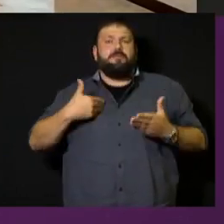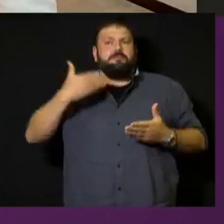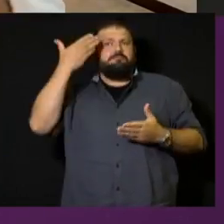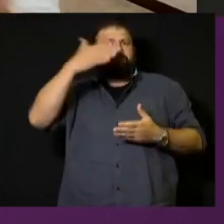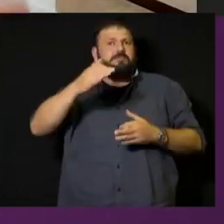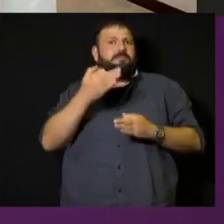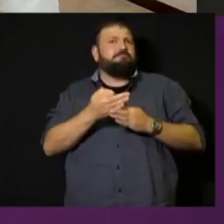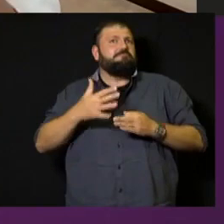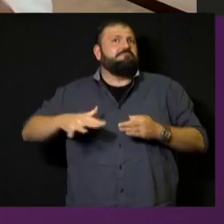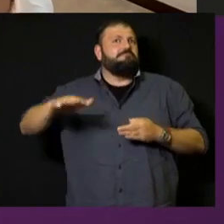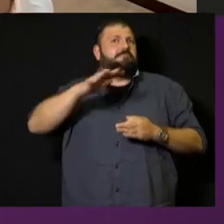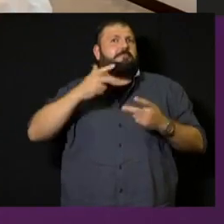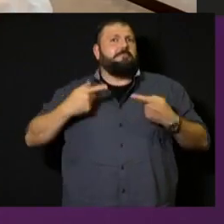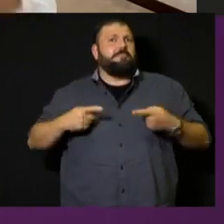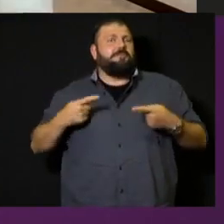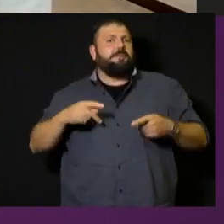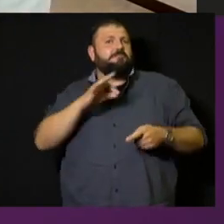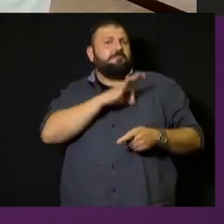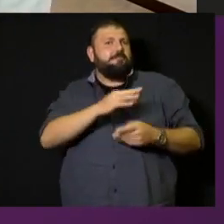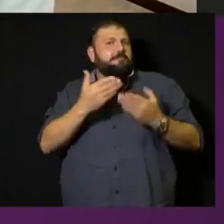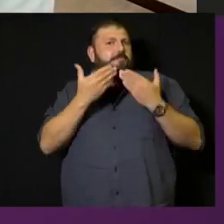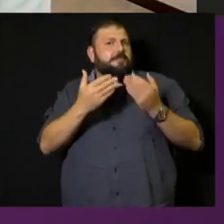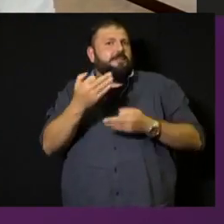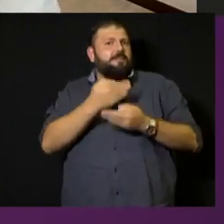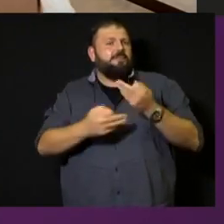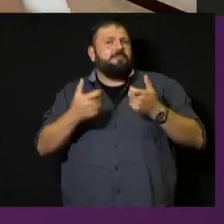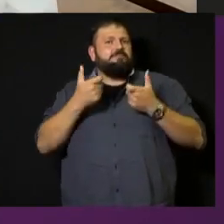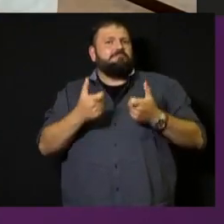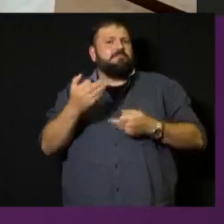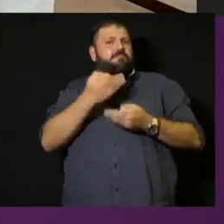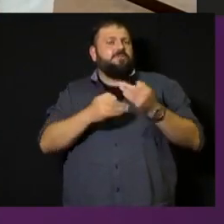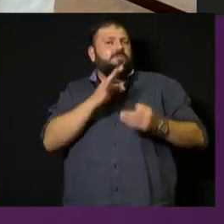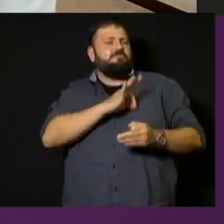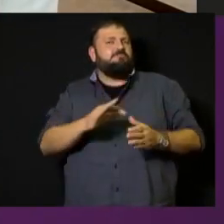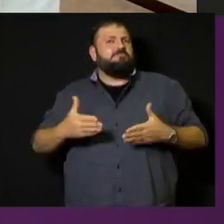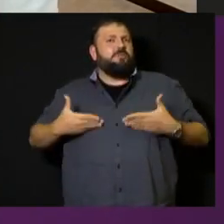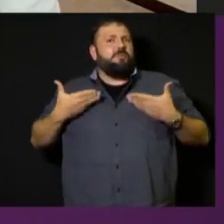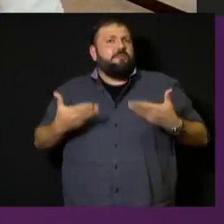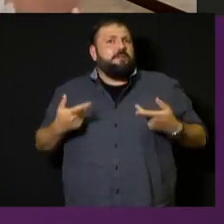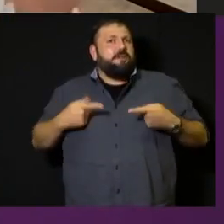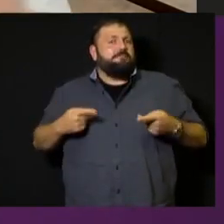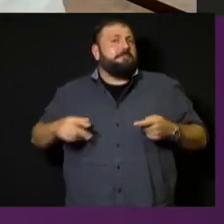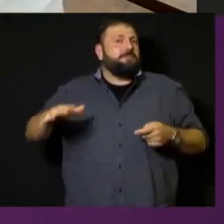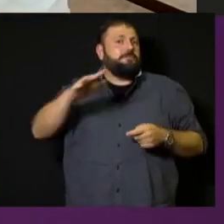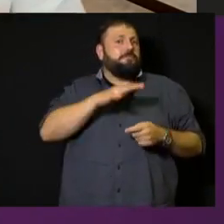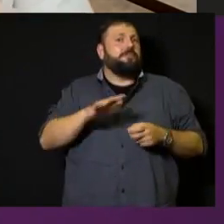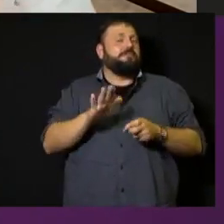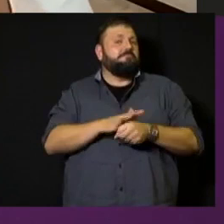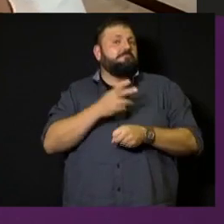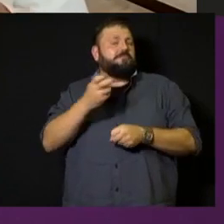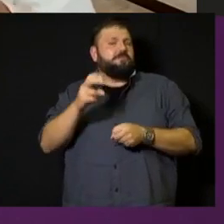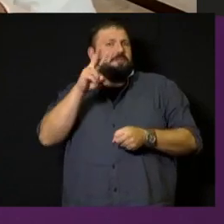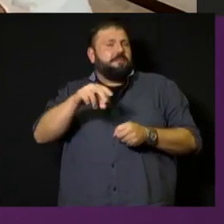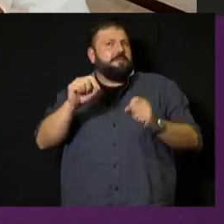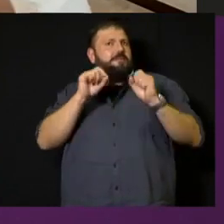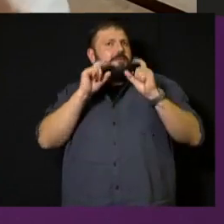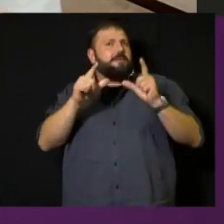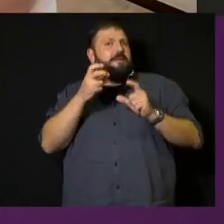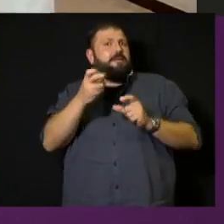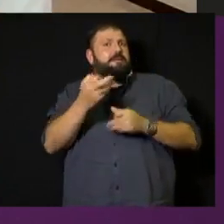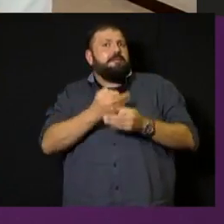will to live. I see many people how they're starting to trust. That's impressive. Today is not